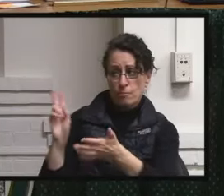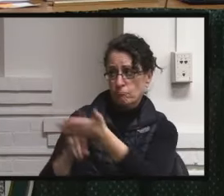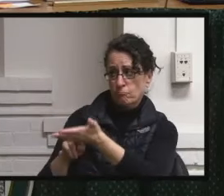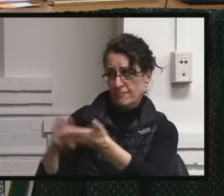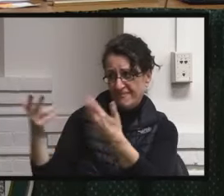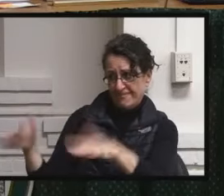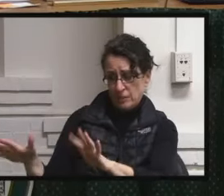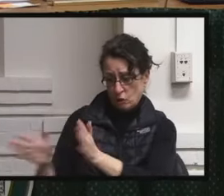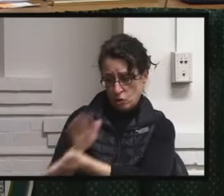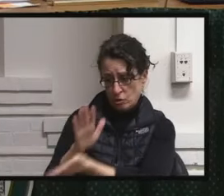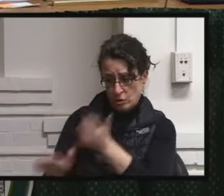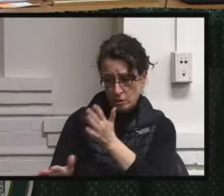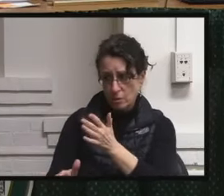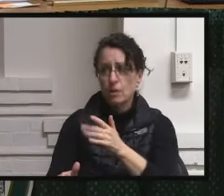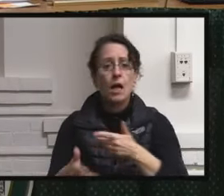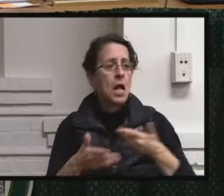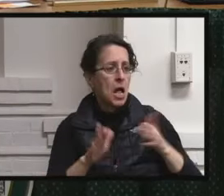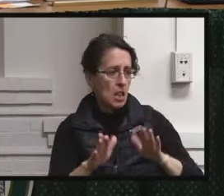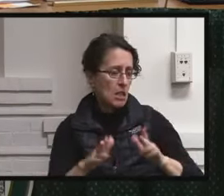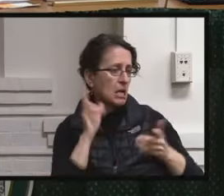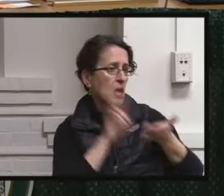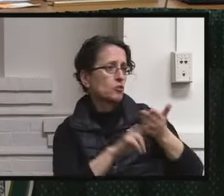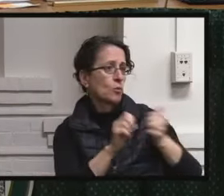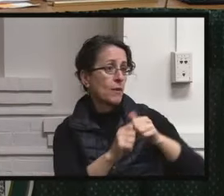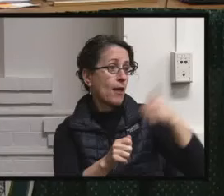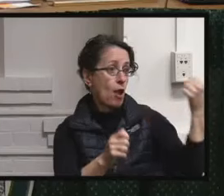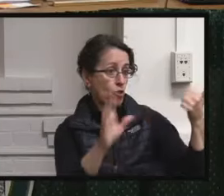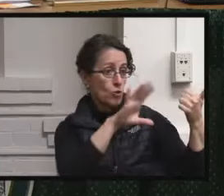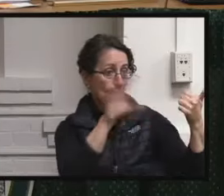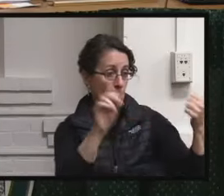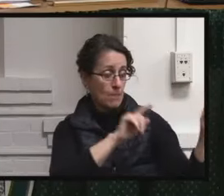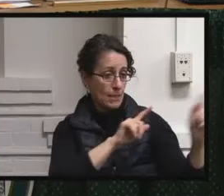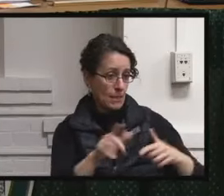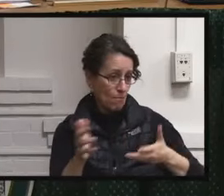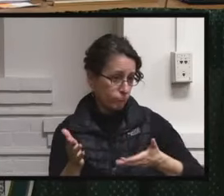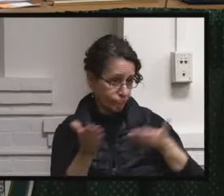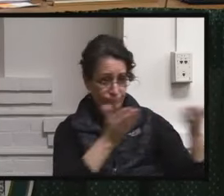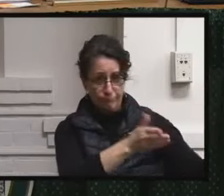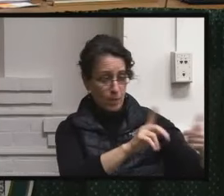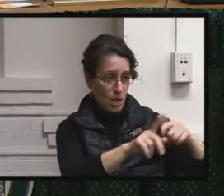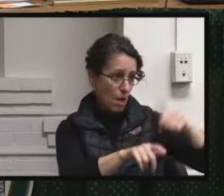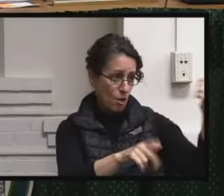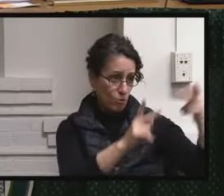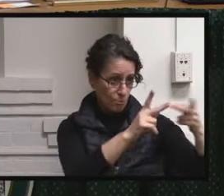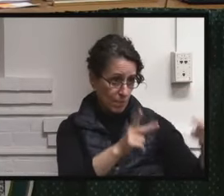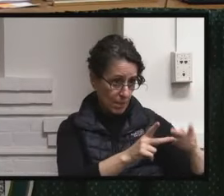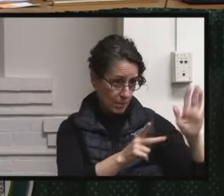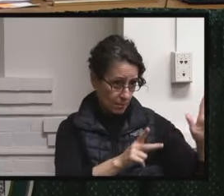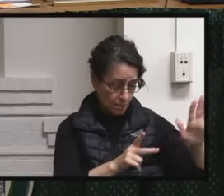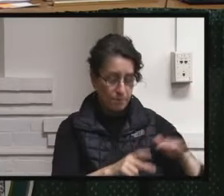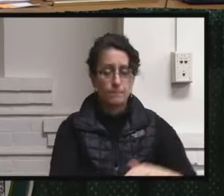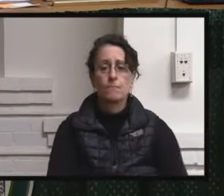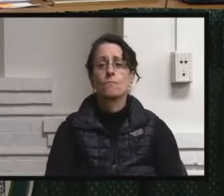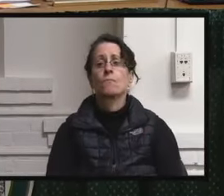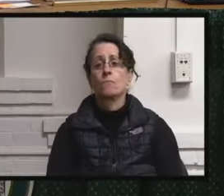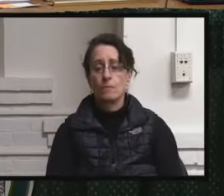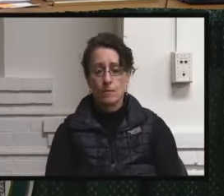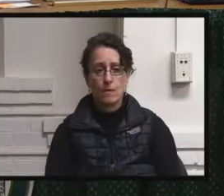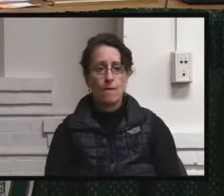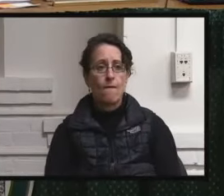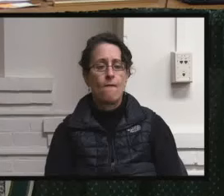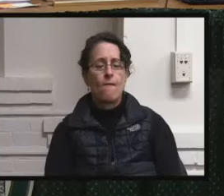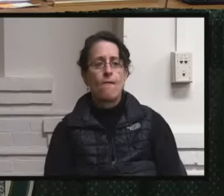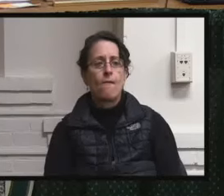elsewhere, and then other questions about the town's